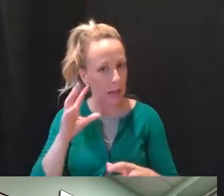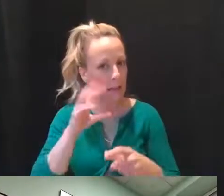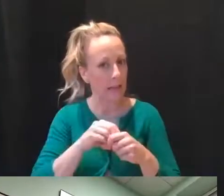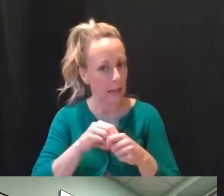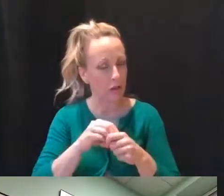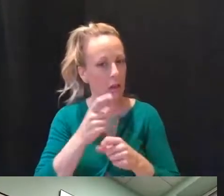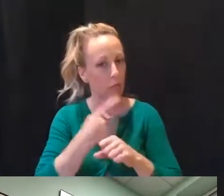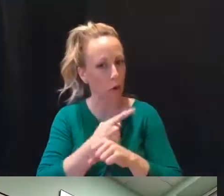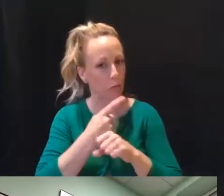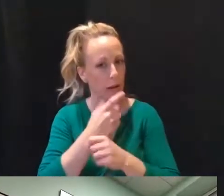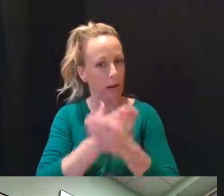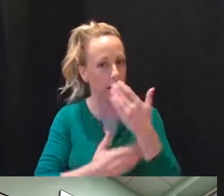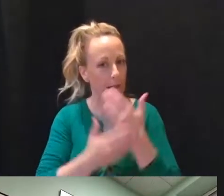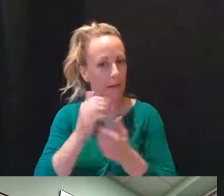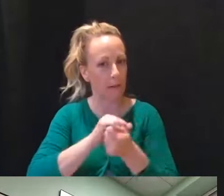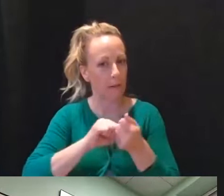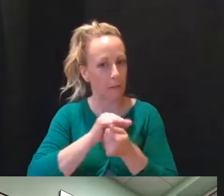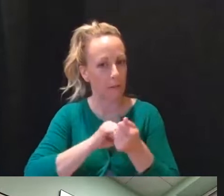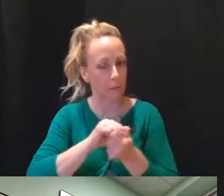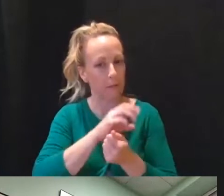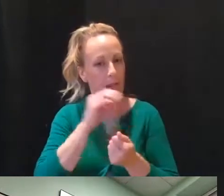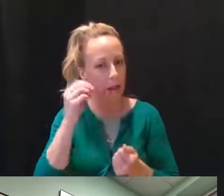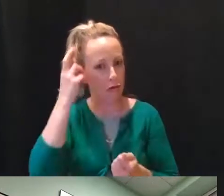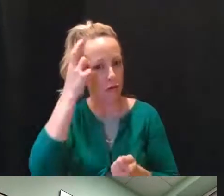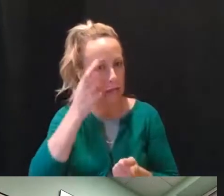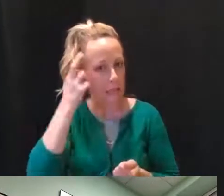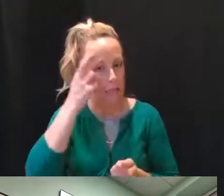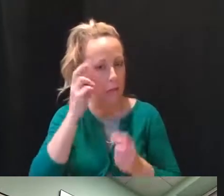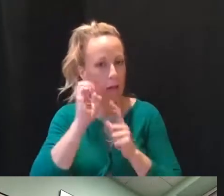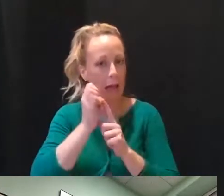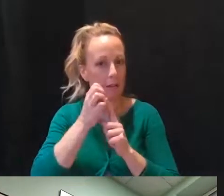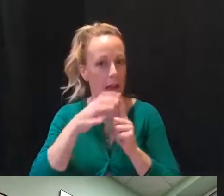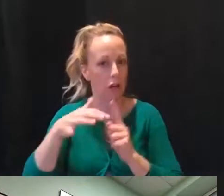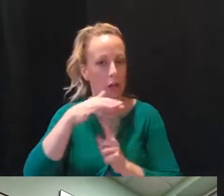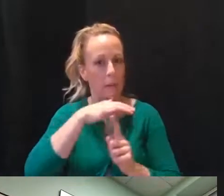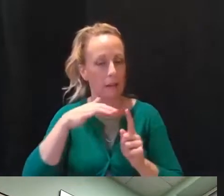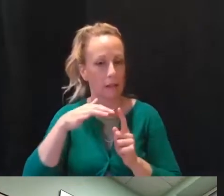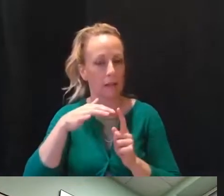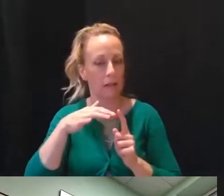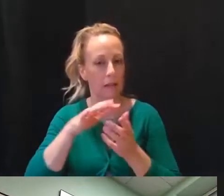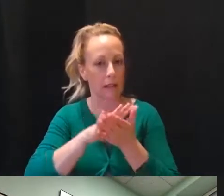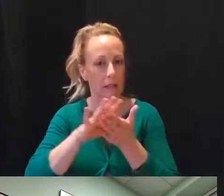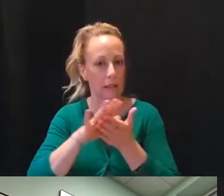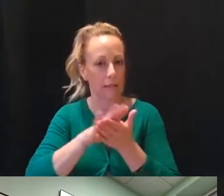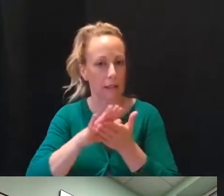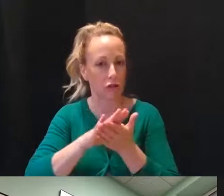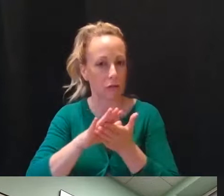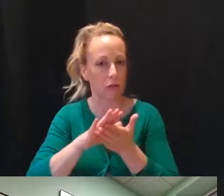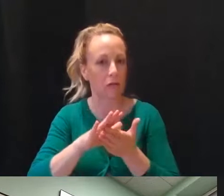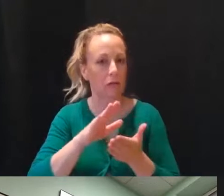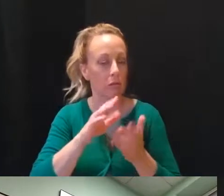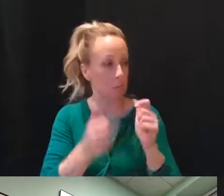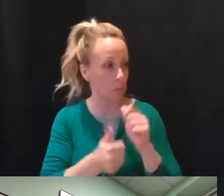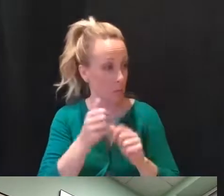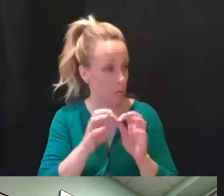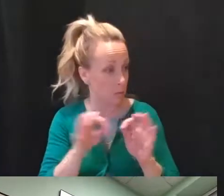hygiene, and reasonable environmental disinfection. The most important of